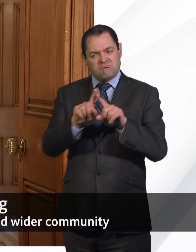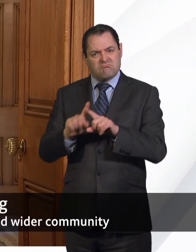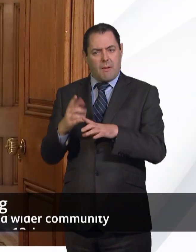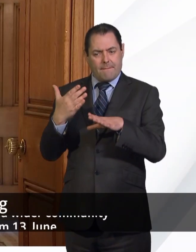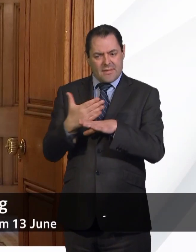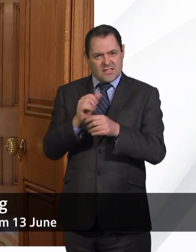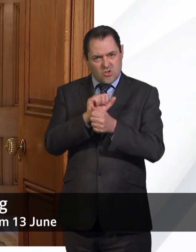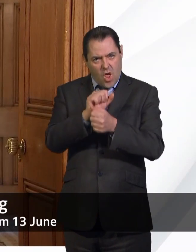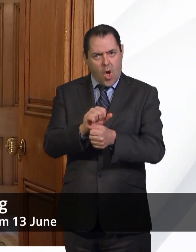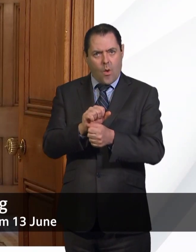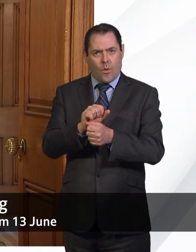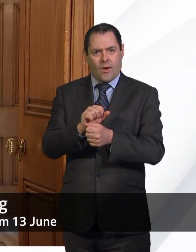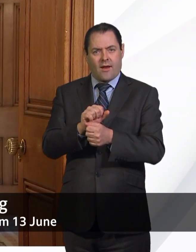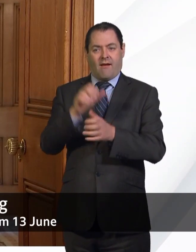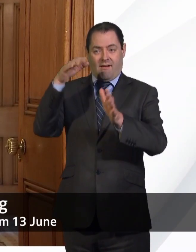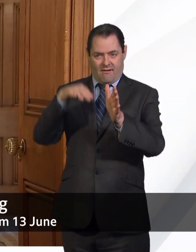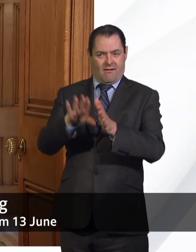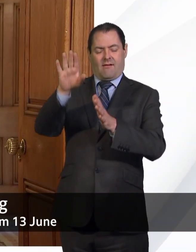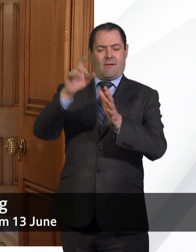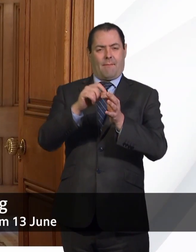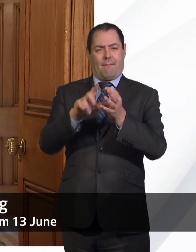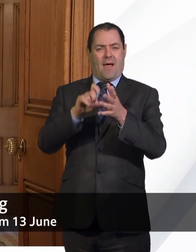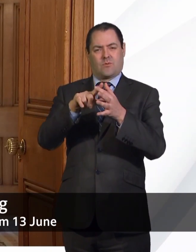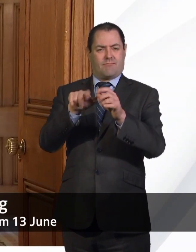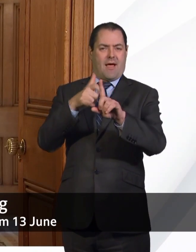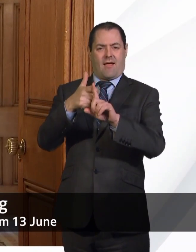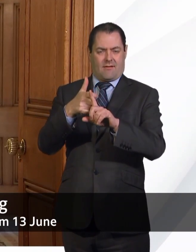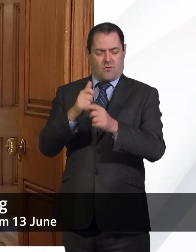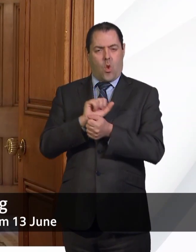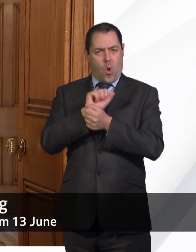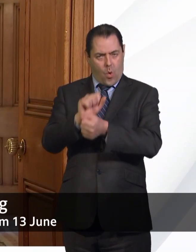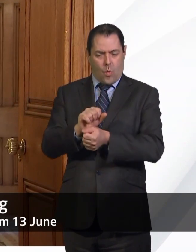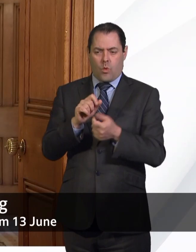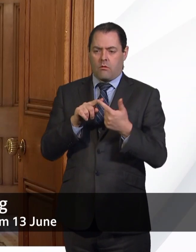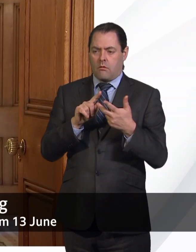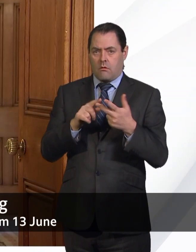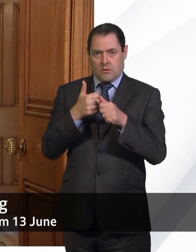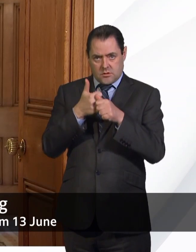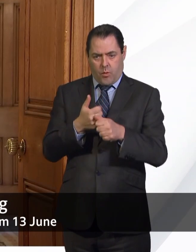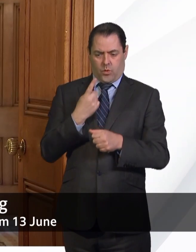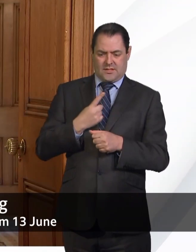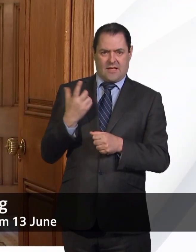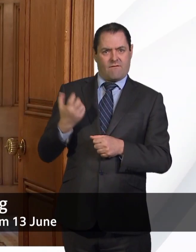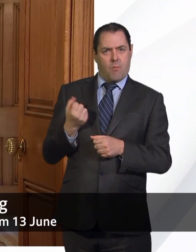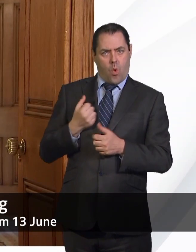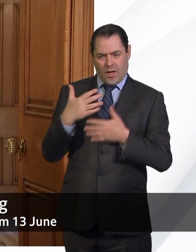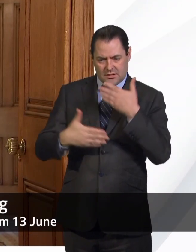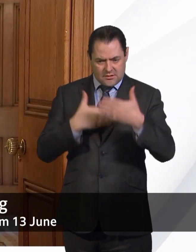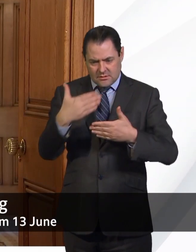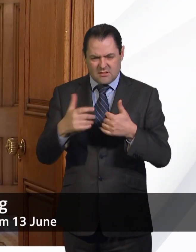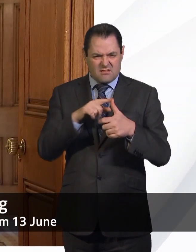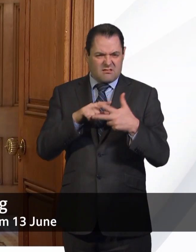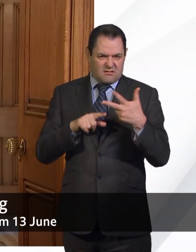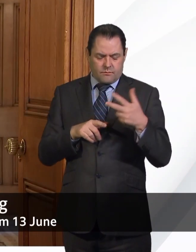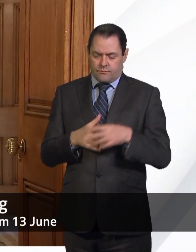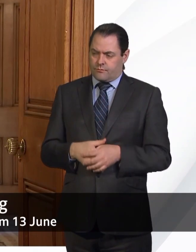the bounce-back loans, the support for the self-employed, you'll be hearing more about.